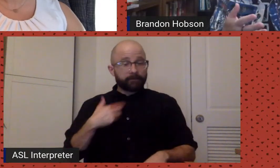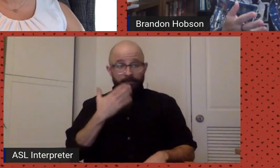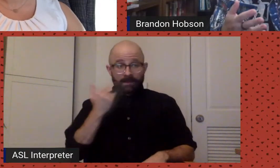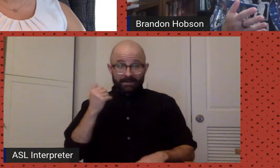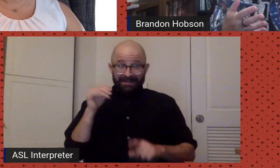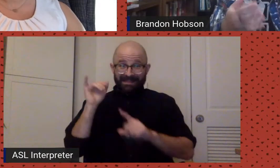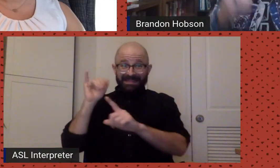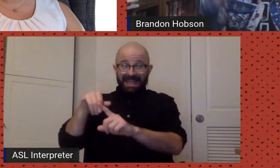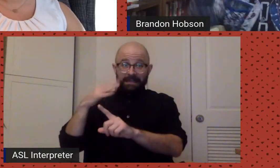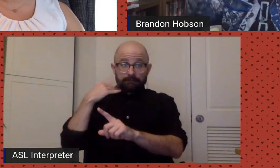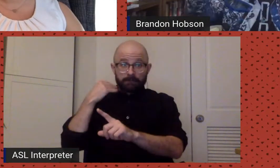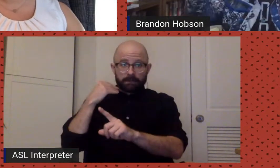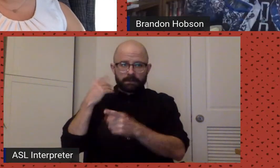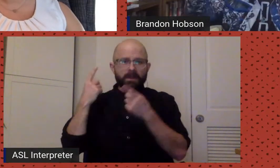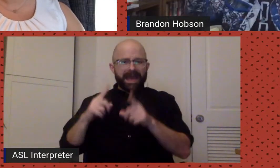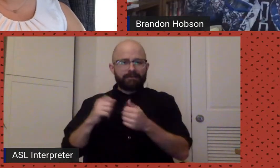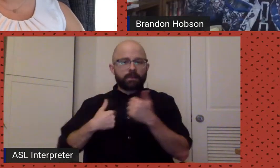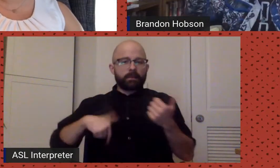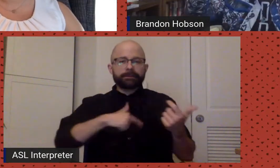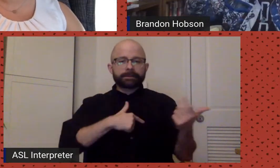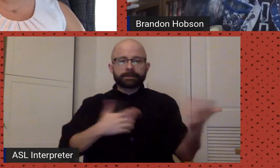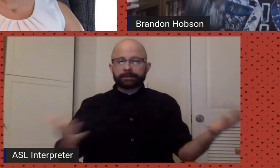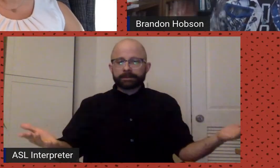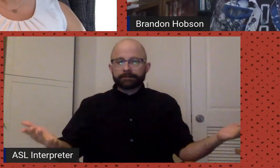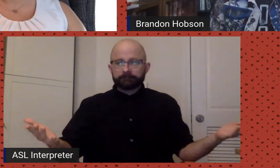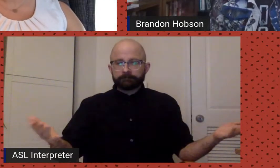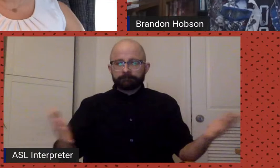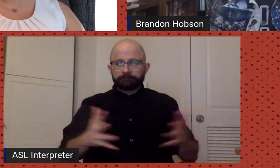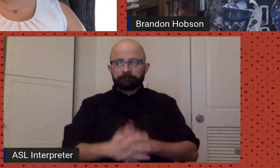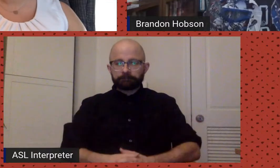us, right? I